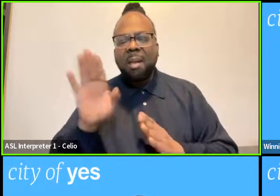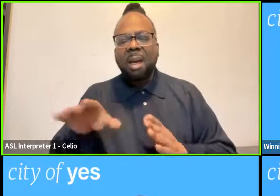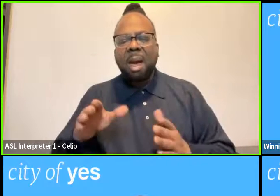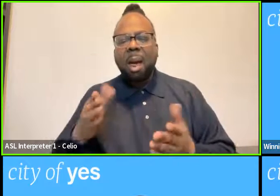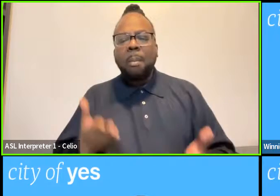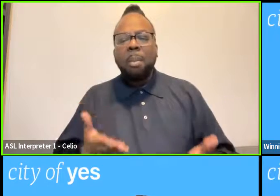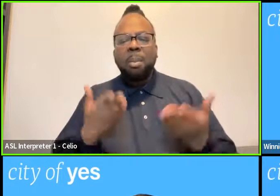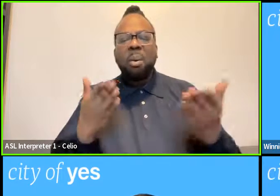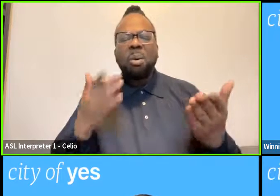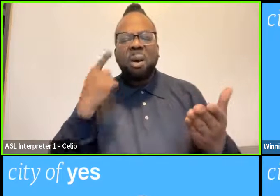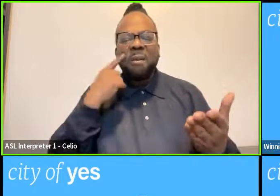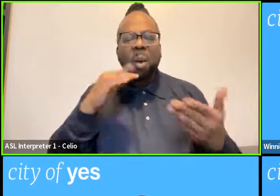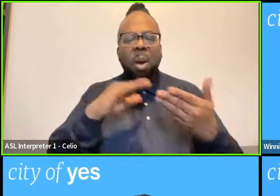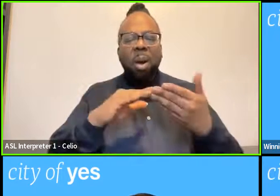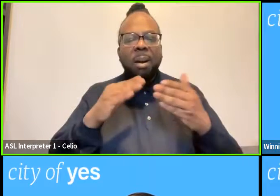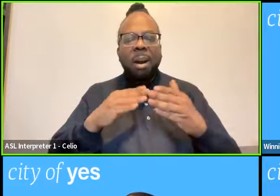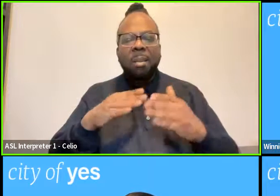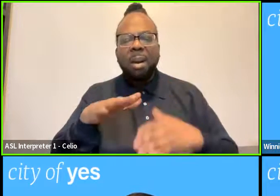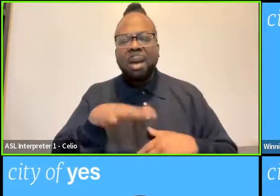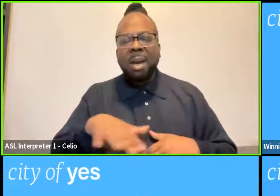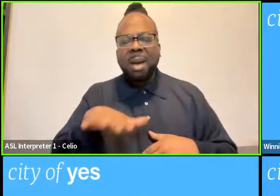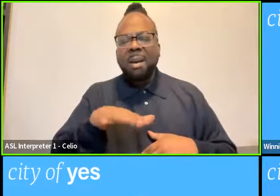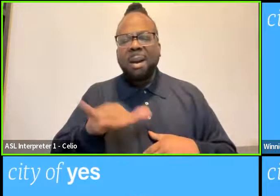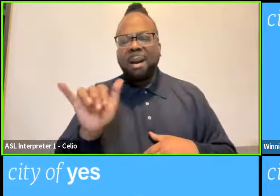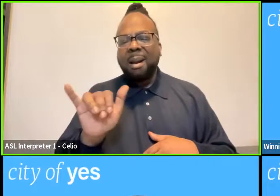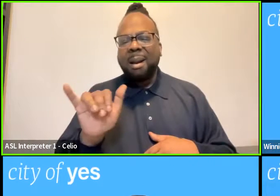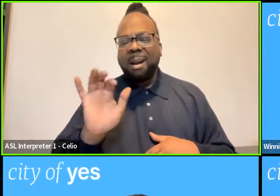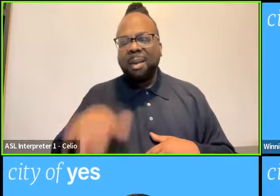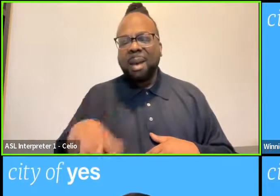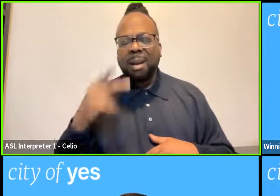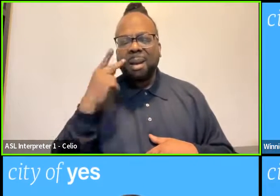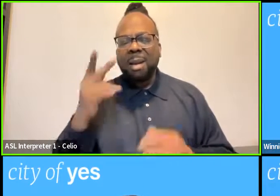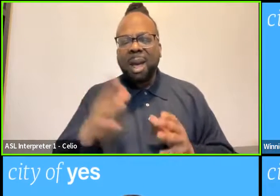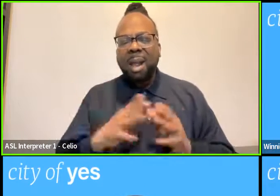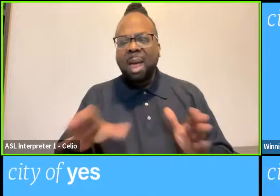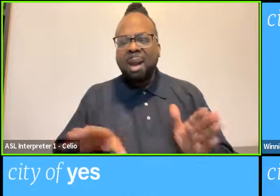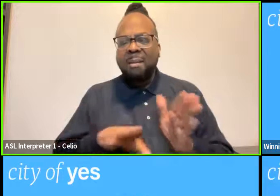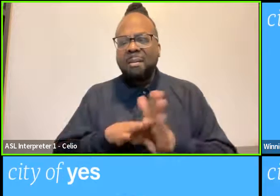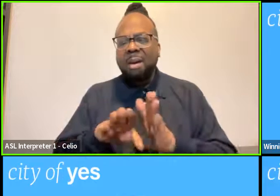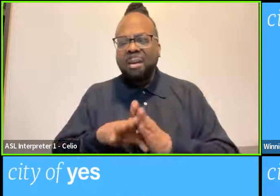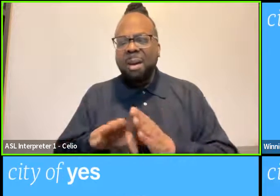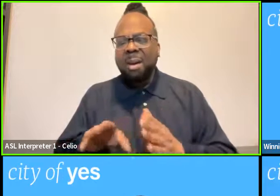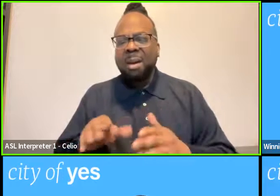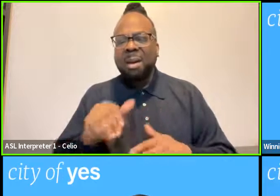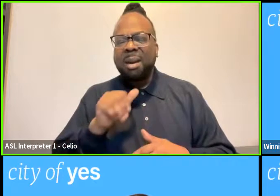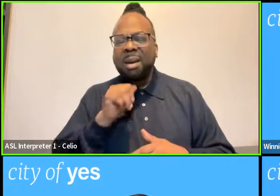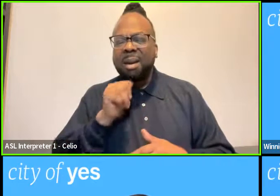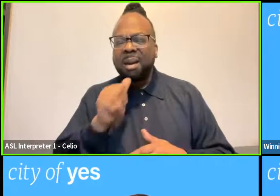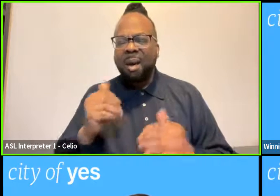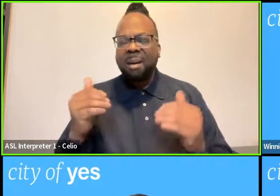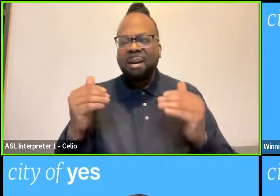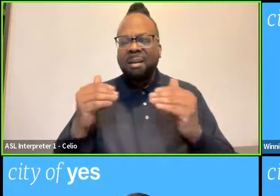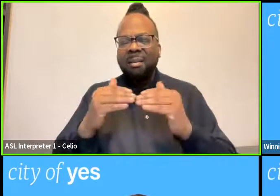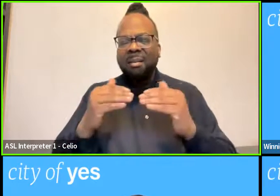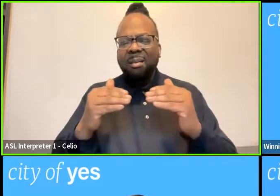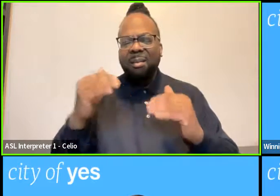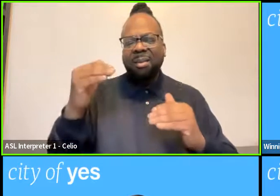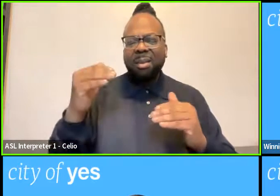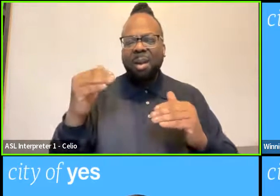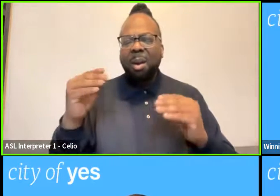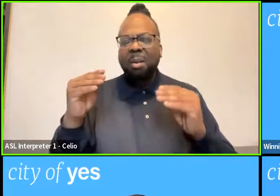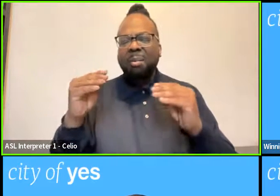like that, that are seeing a lot of development, some might say a disproportionate amount of development under the status